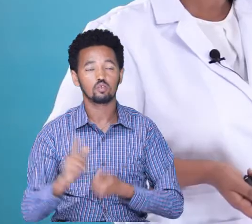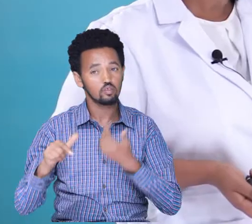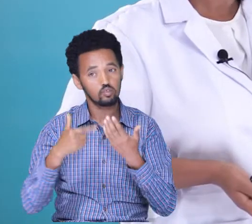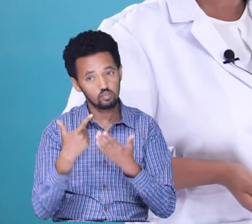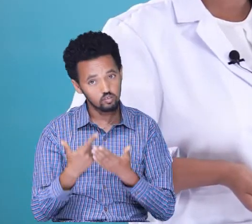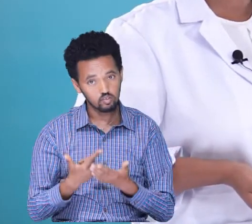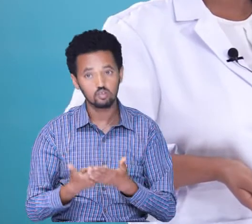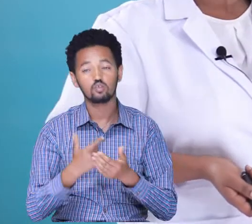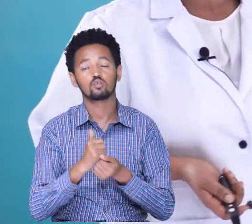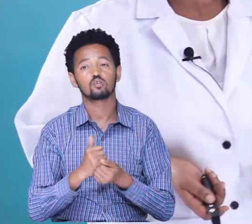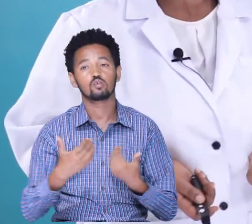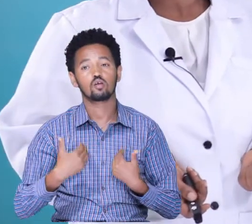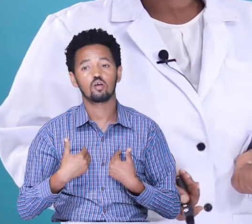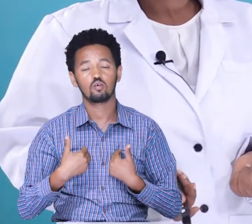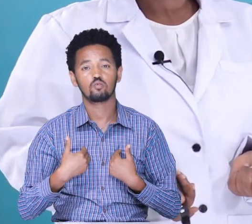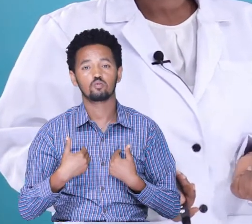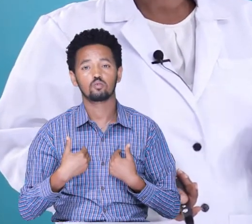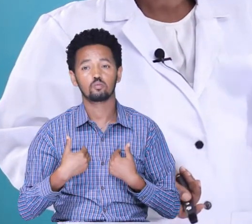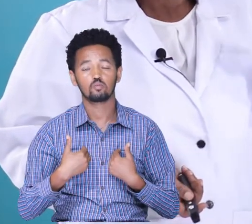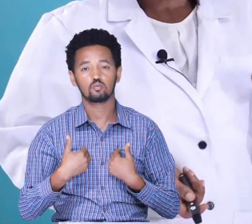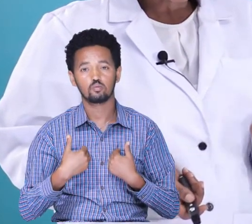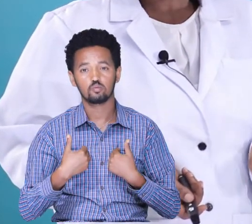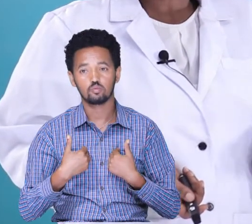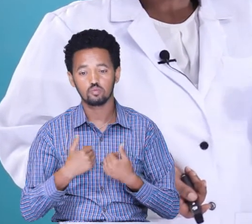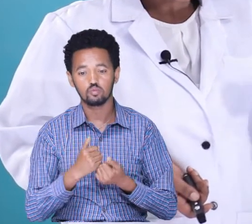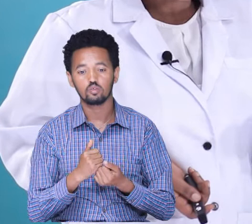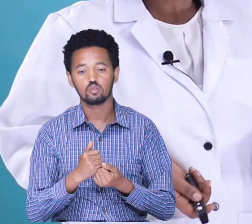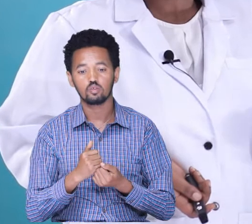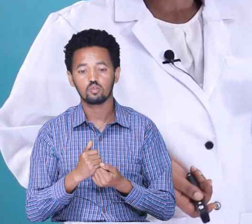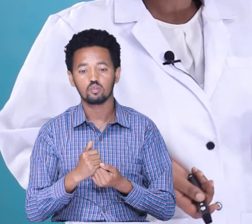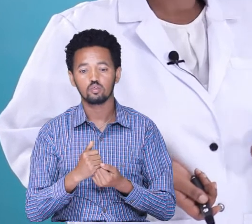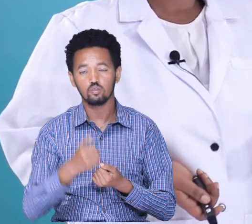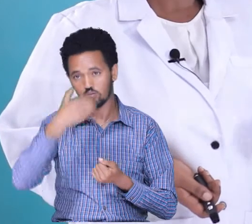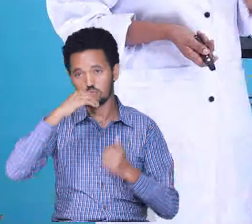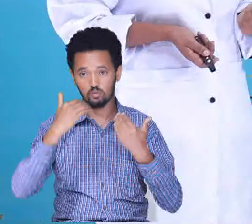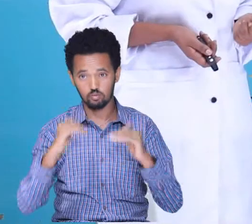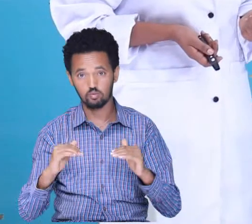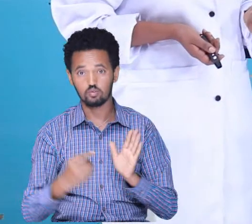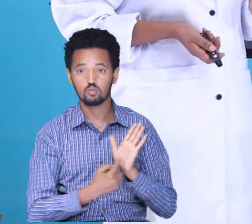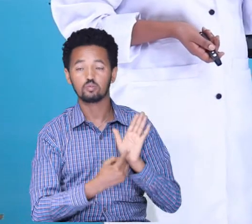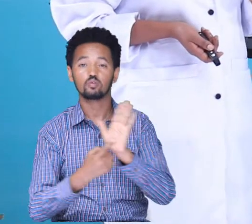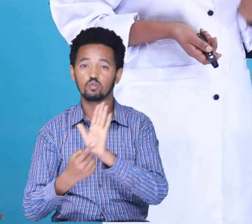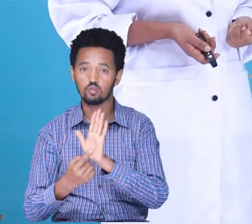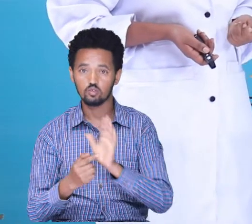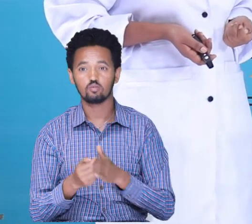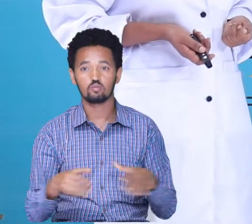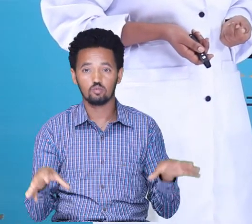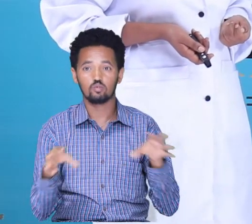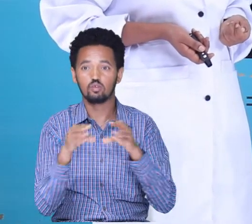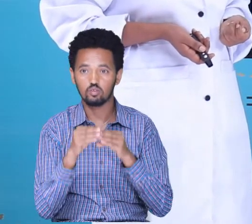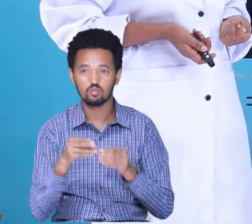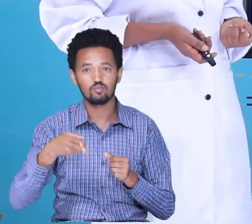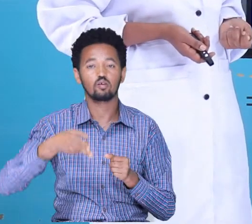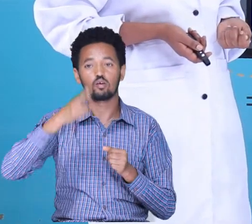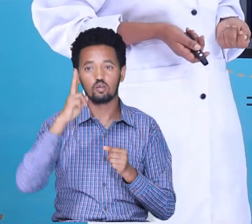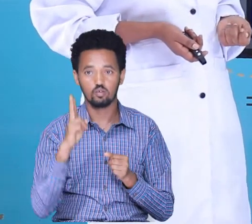This low annual range of temperature shows all months of the equatorial region receive high temperature.